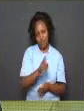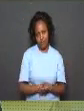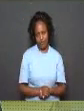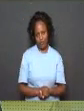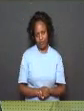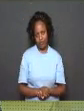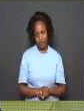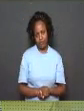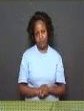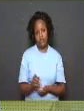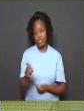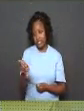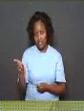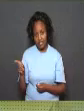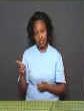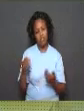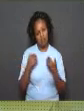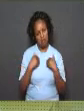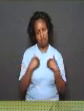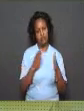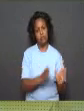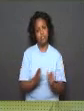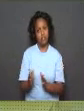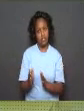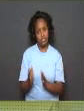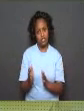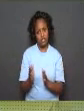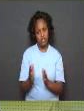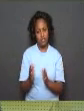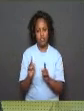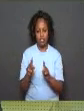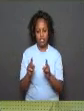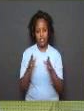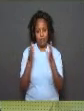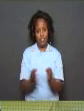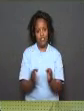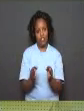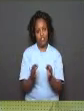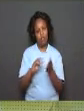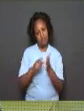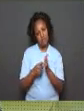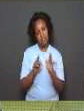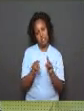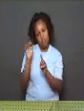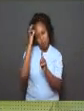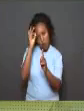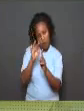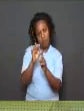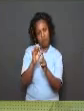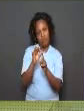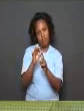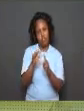constitution. They have also been formulated according to the specific needs